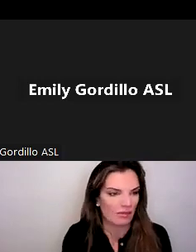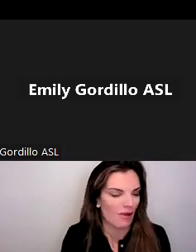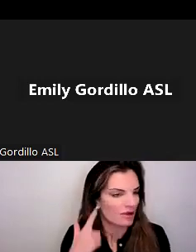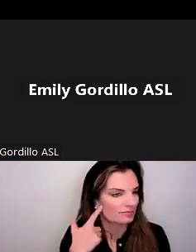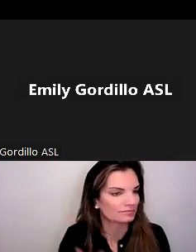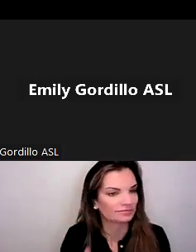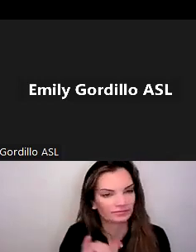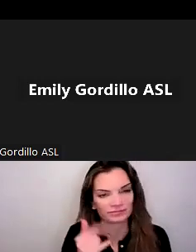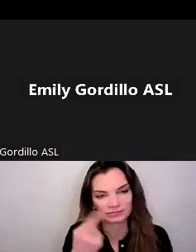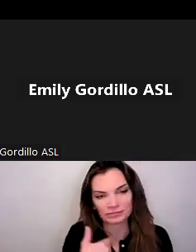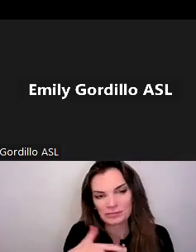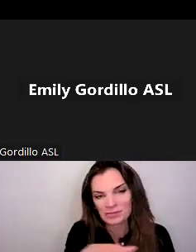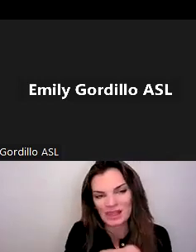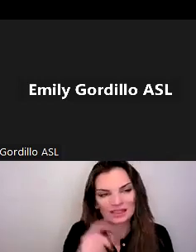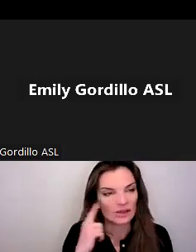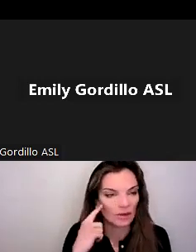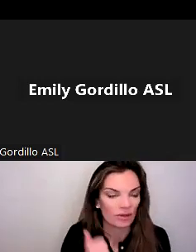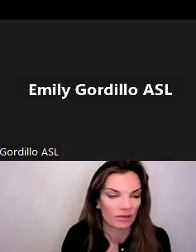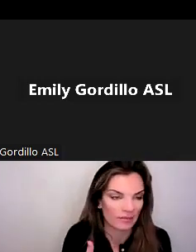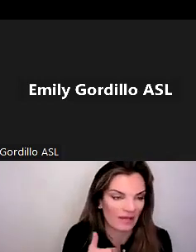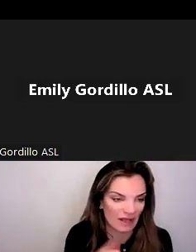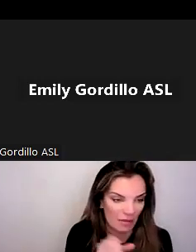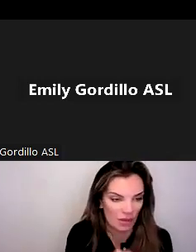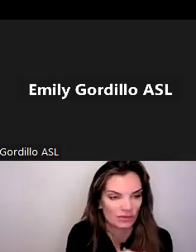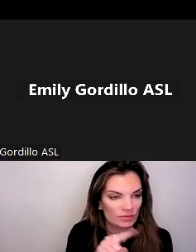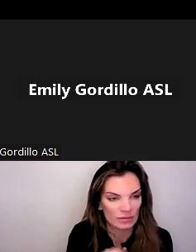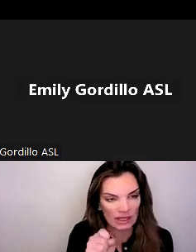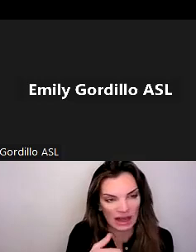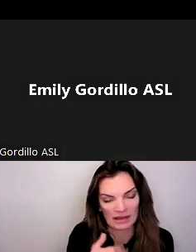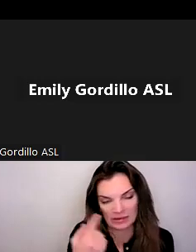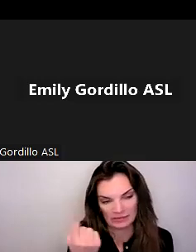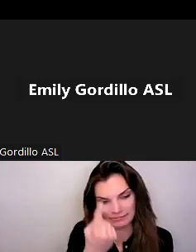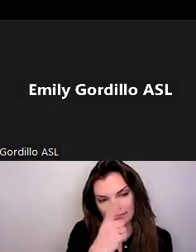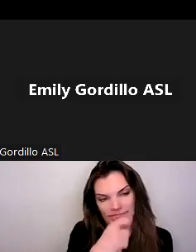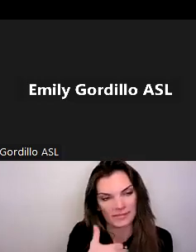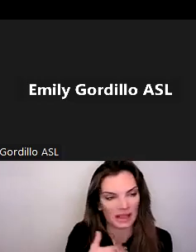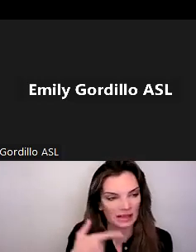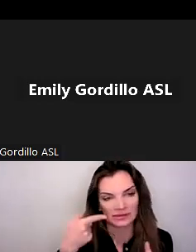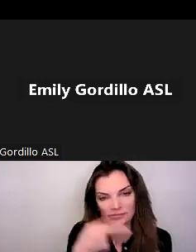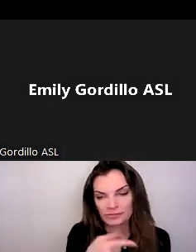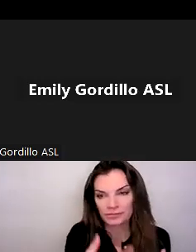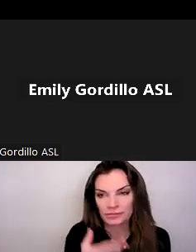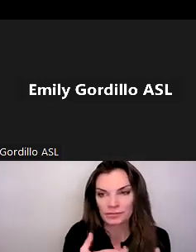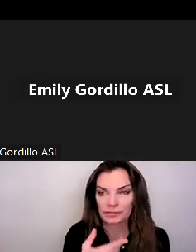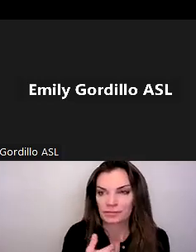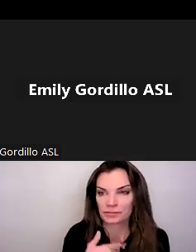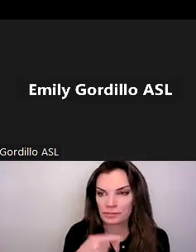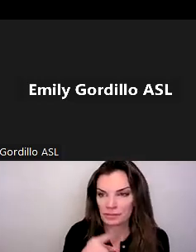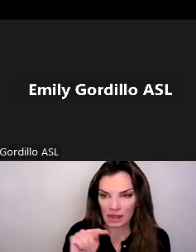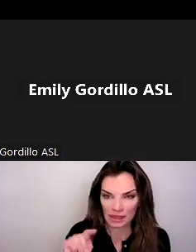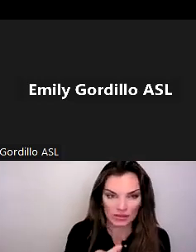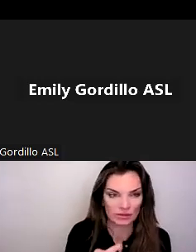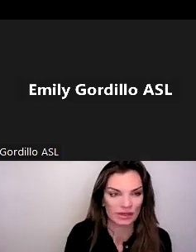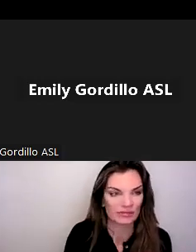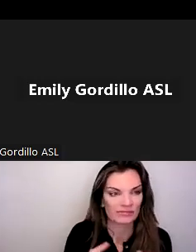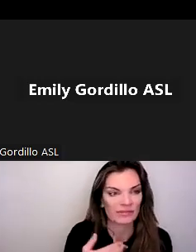have a mixed hearing loss, right? So they can have a combination of the two. So you can have somebody who had Maybe they had an injury where they